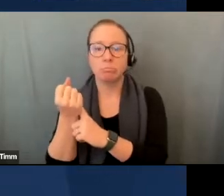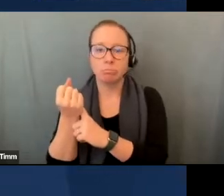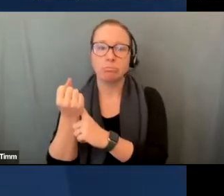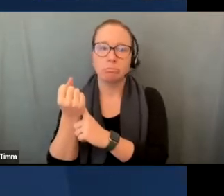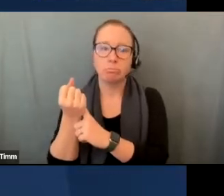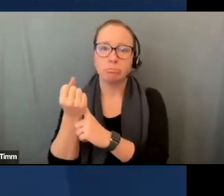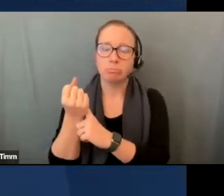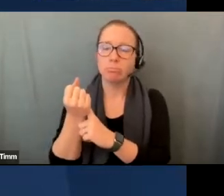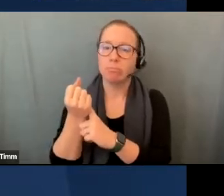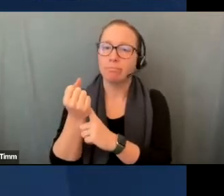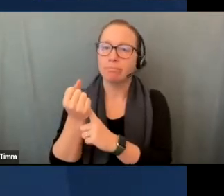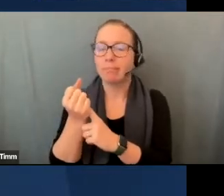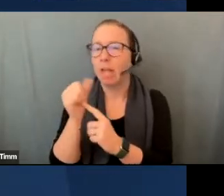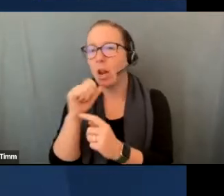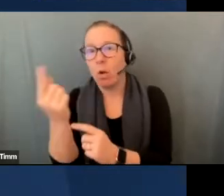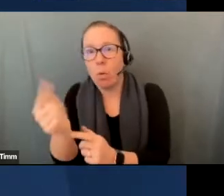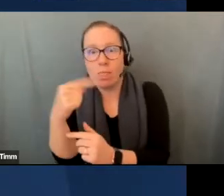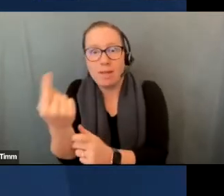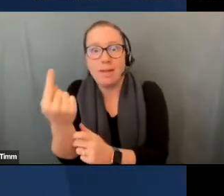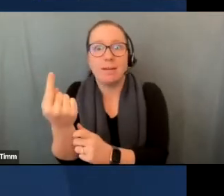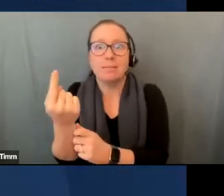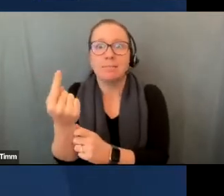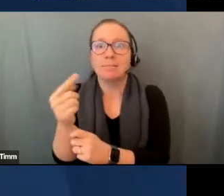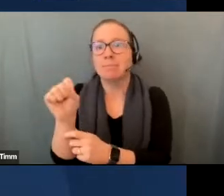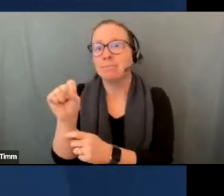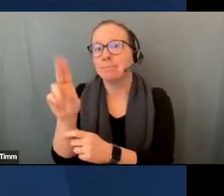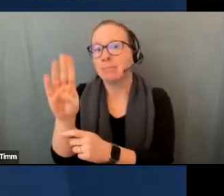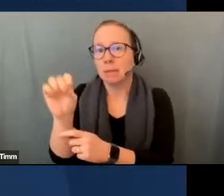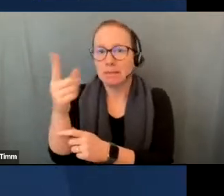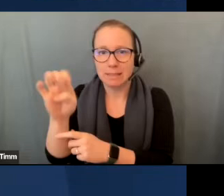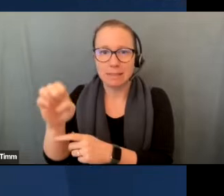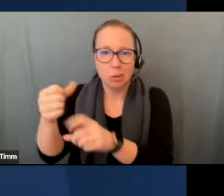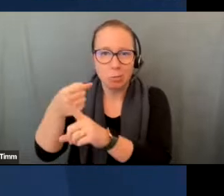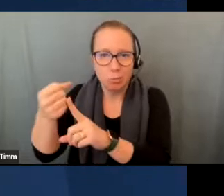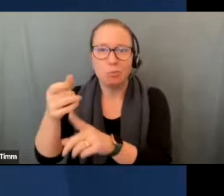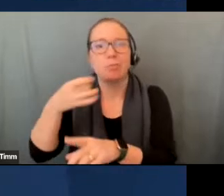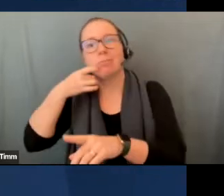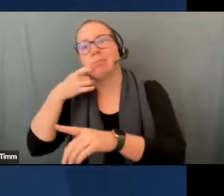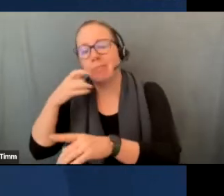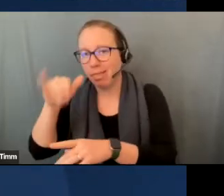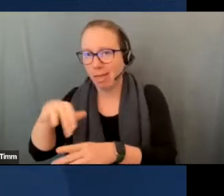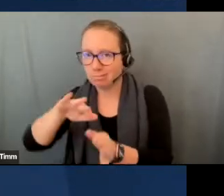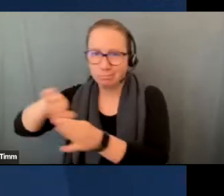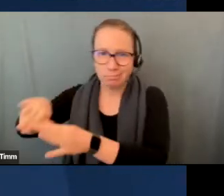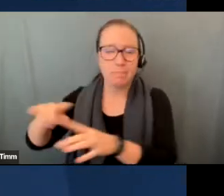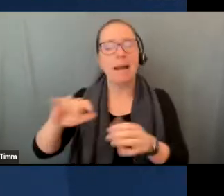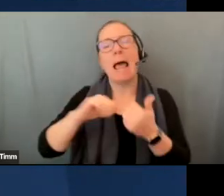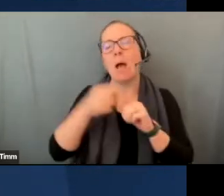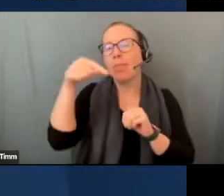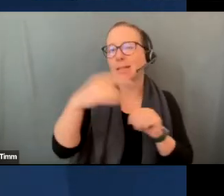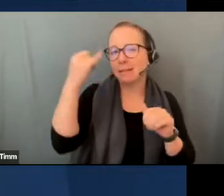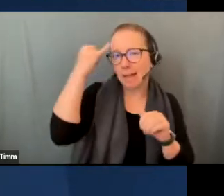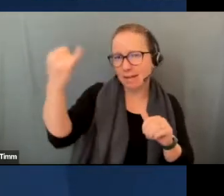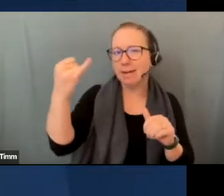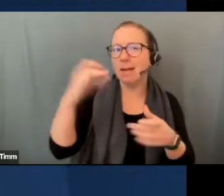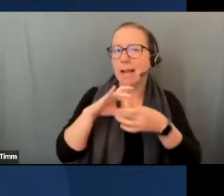for substance use treatment. I think what we are going to begin to look at is, how does this idea